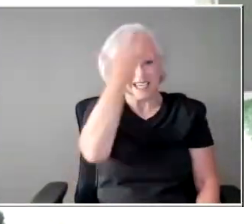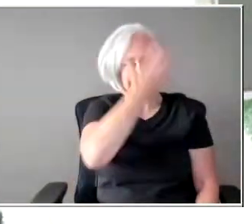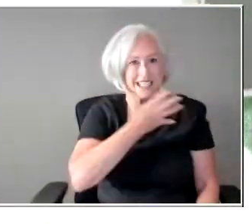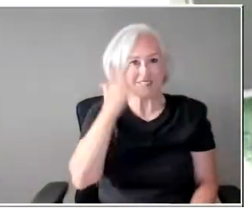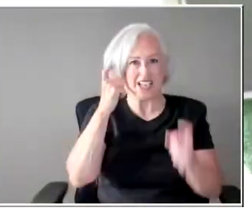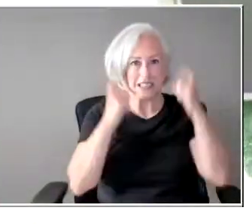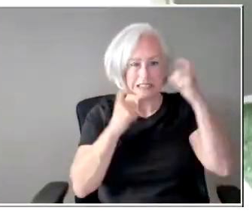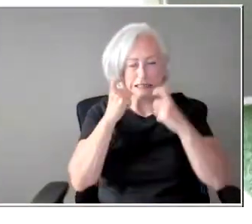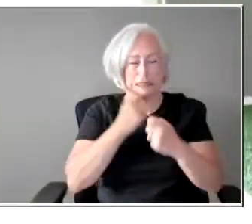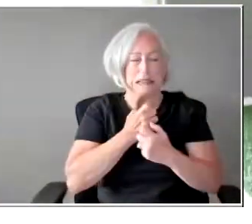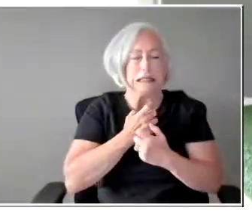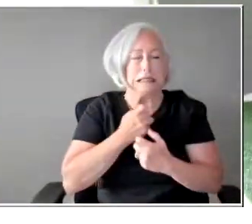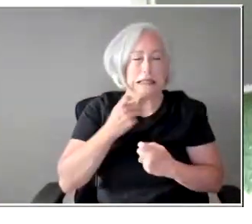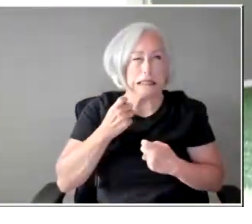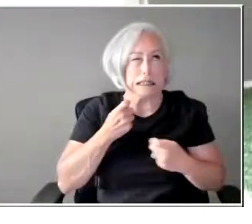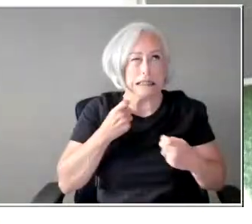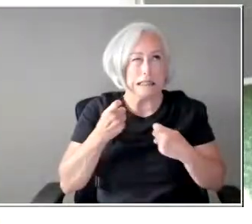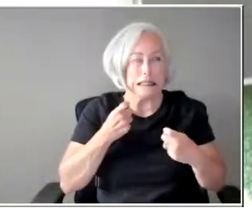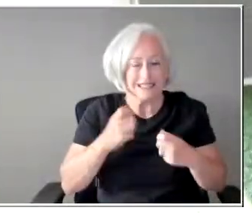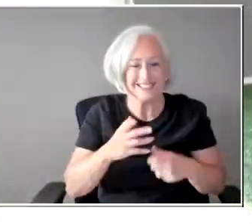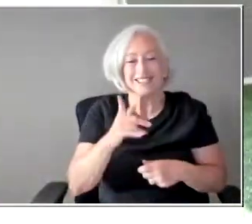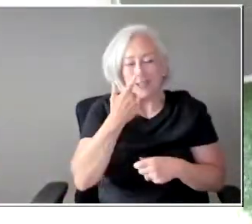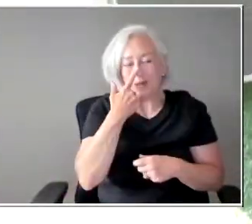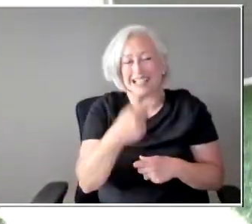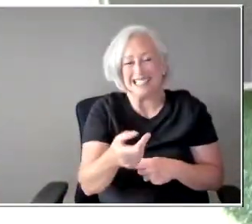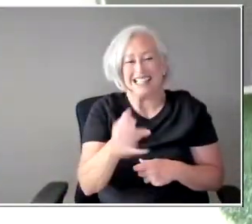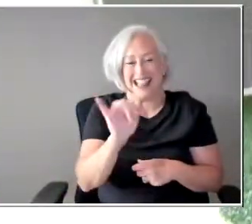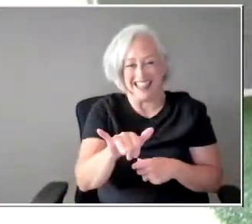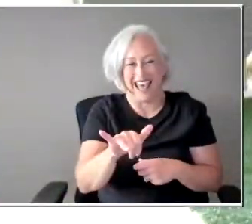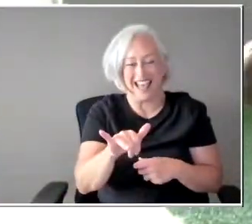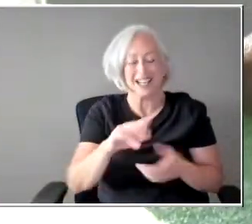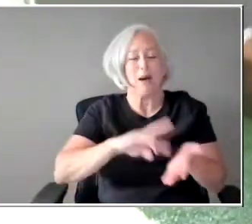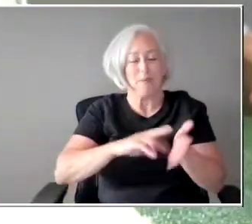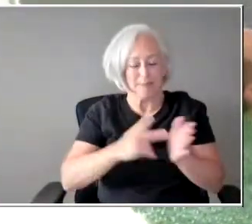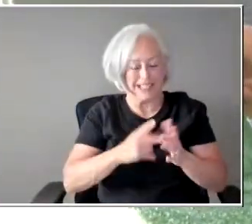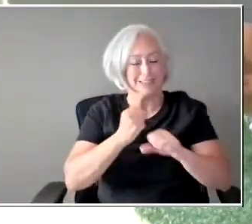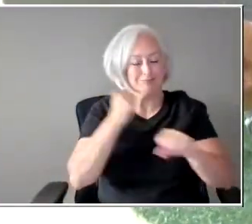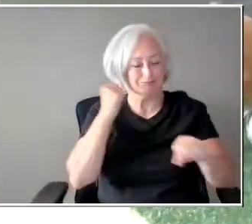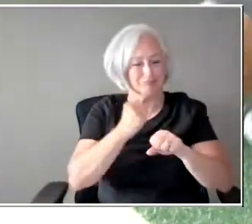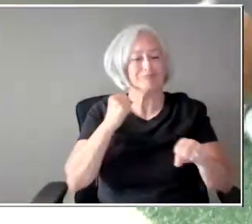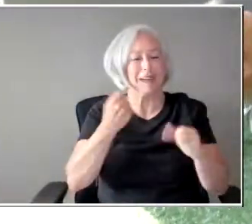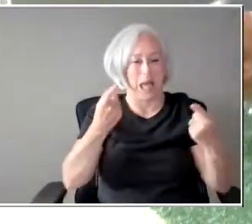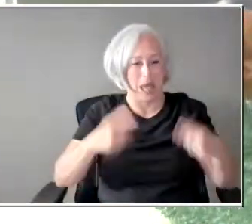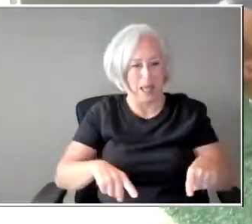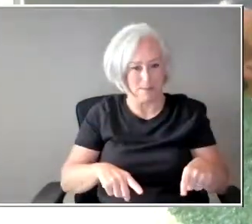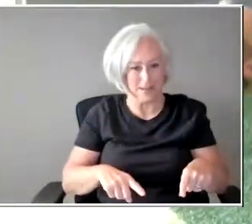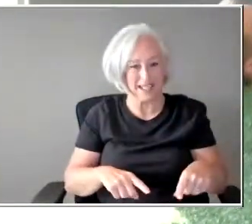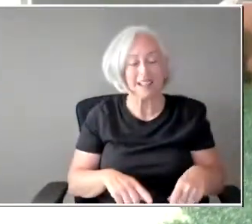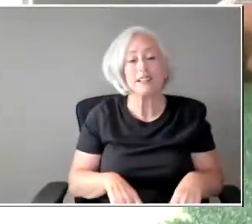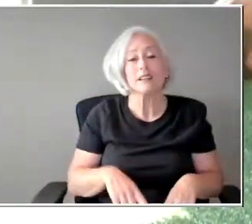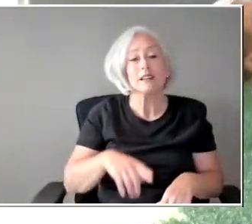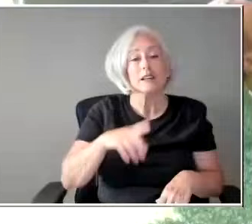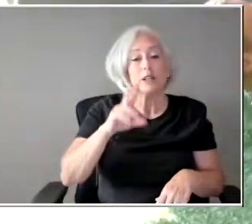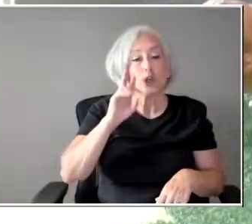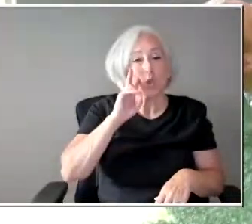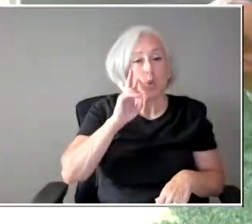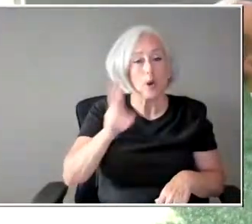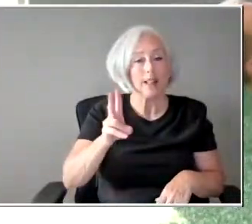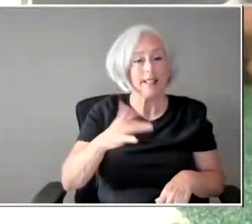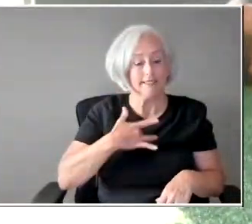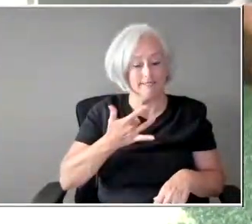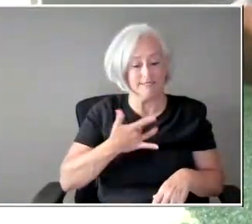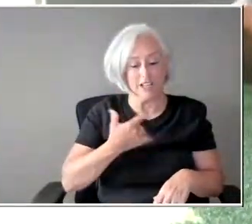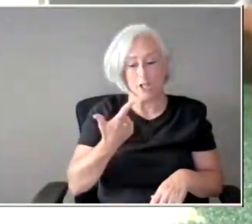know the stretch was activated. All right, you're going to feel a stretch from the glute and probably even into the top of the hamstring,